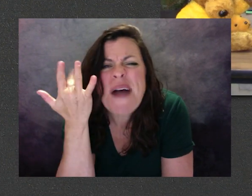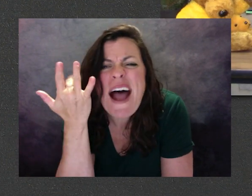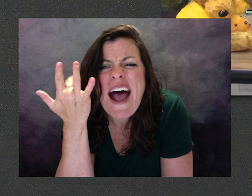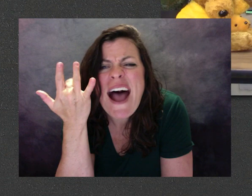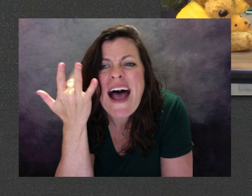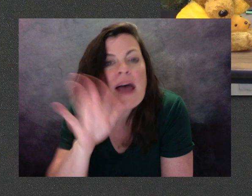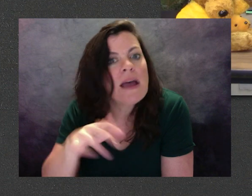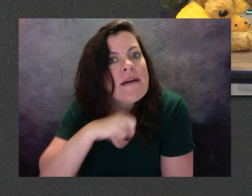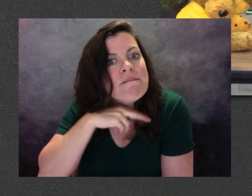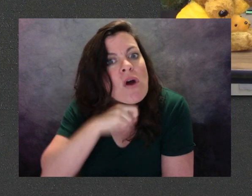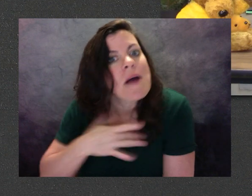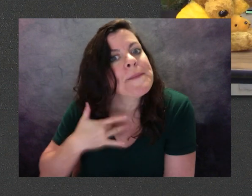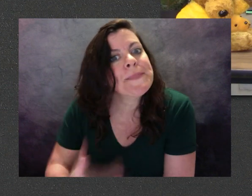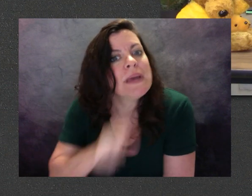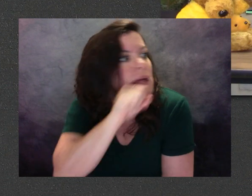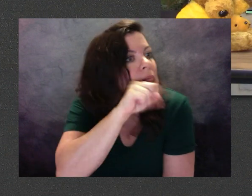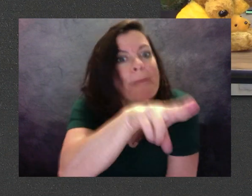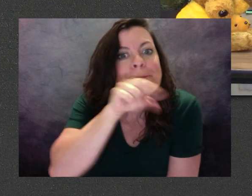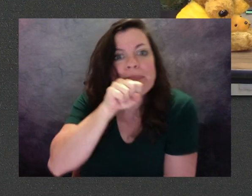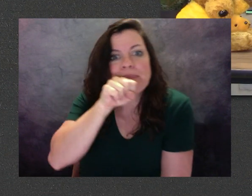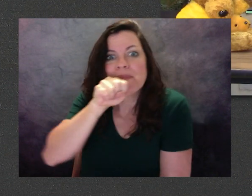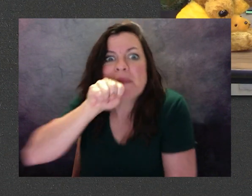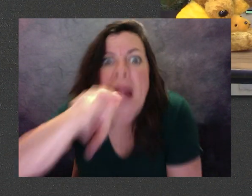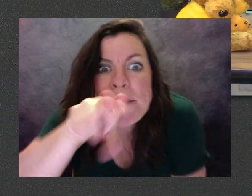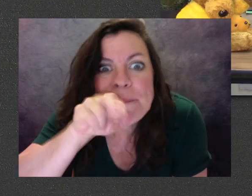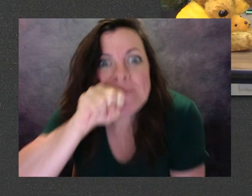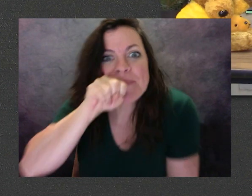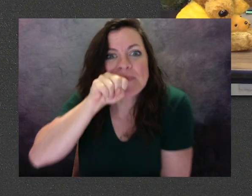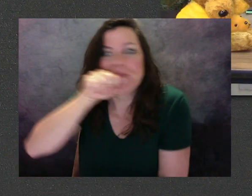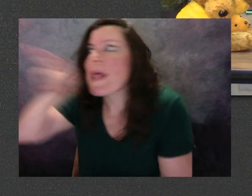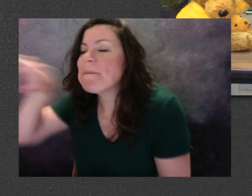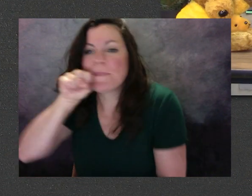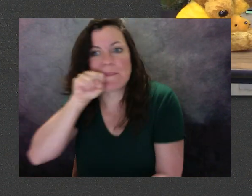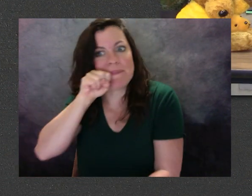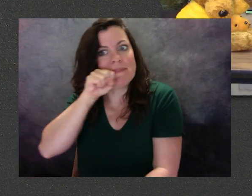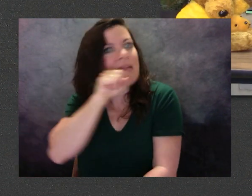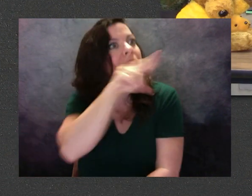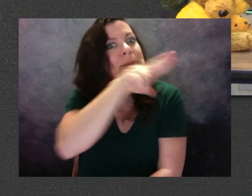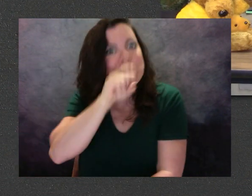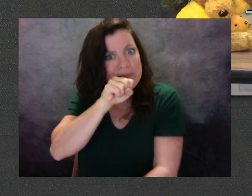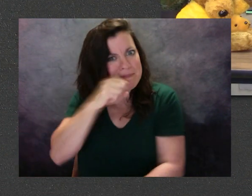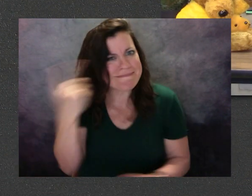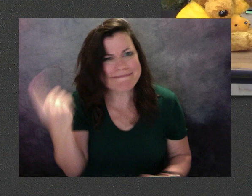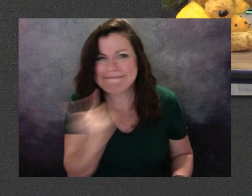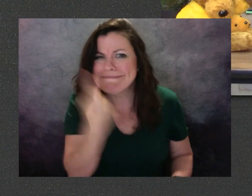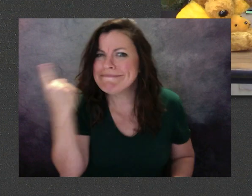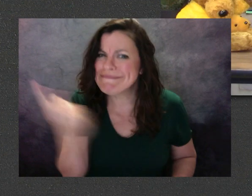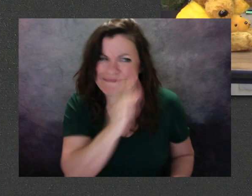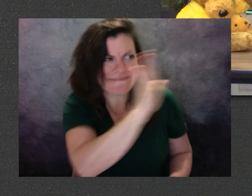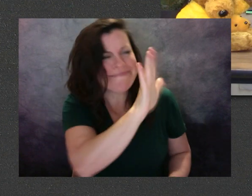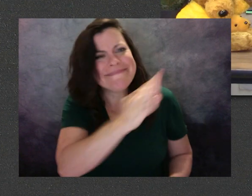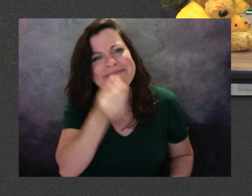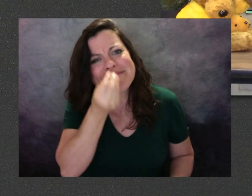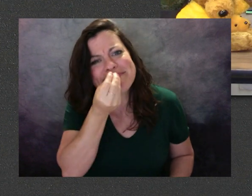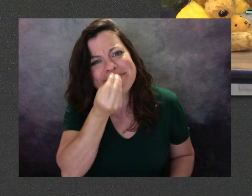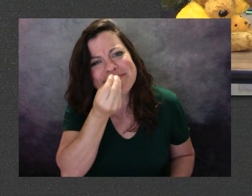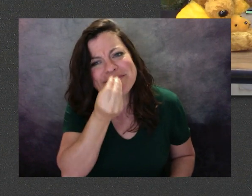take my red construction paper, and I'm actually going to fold it in half